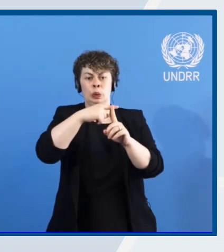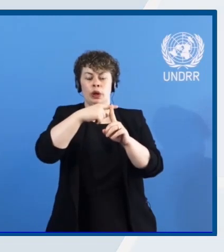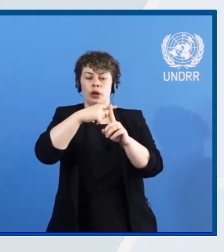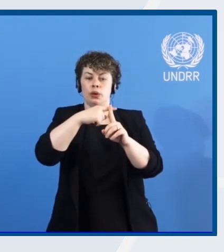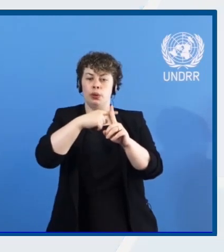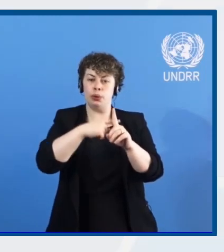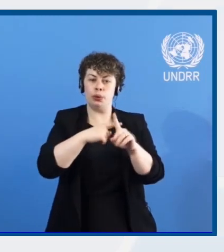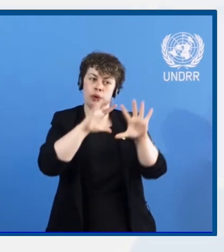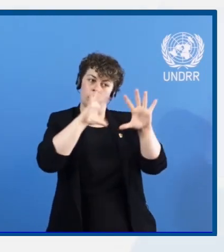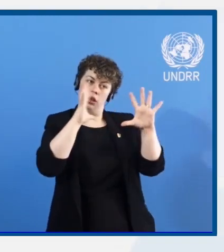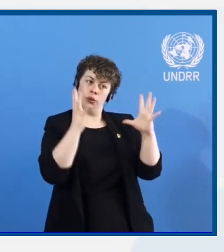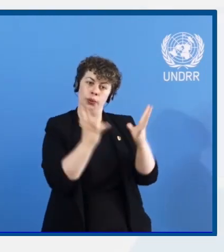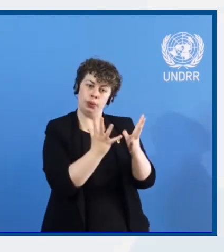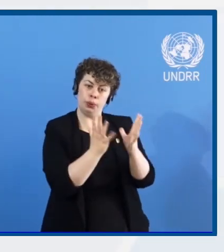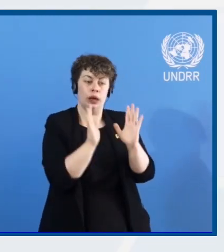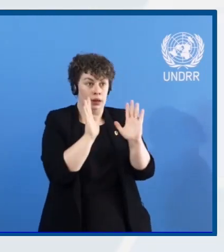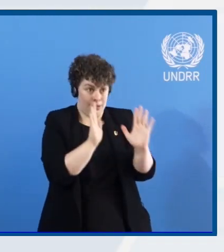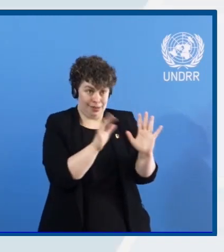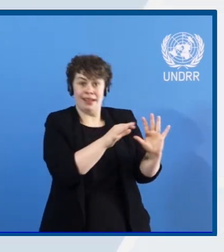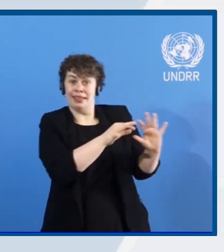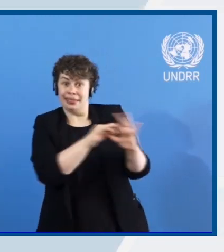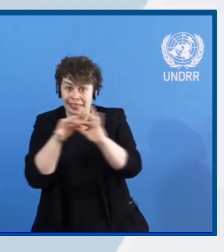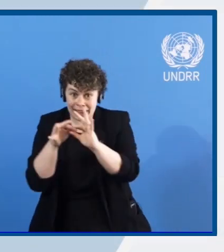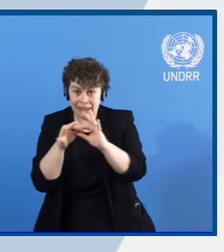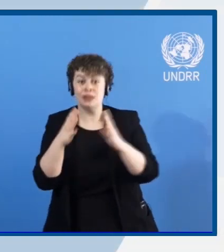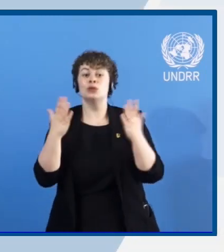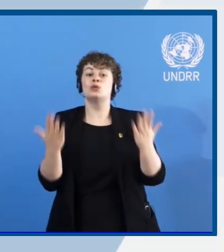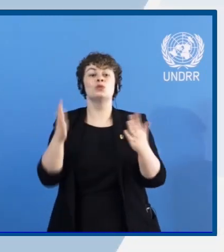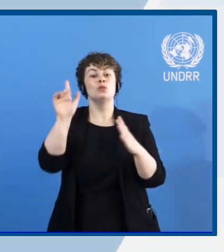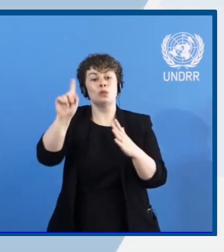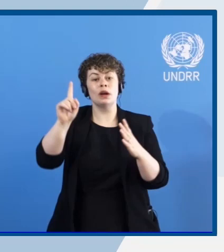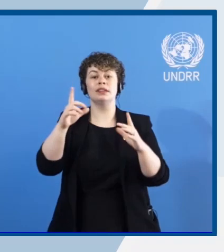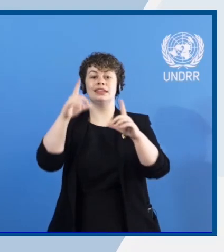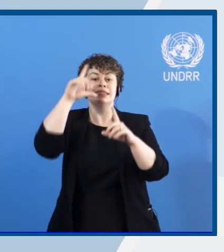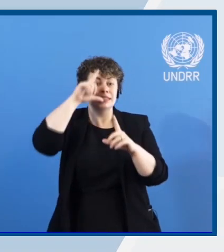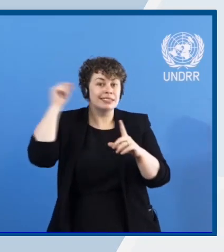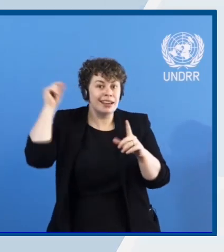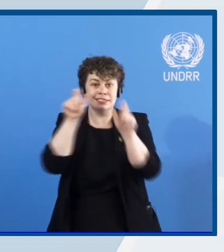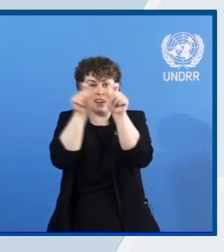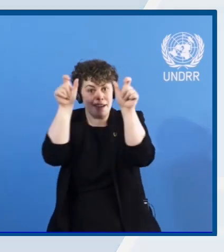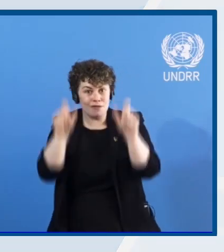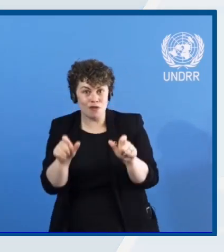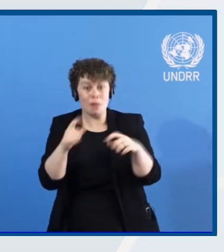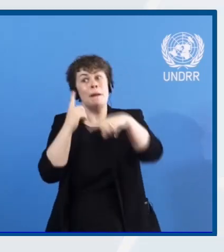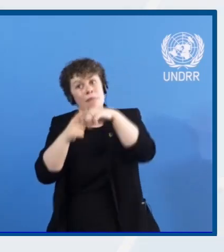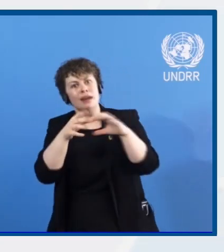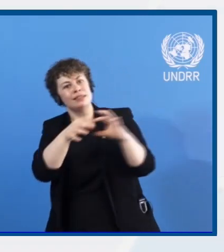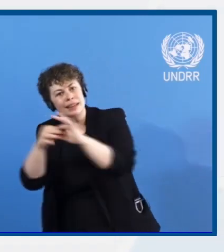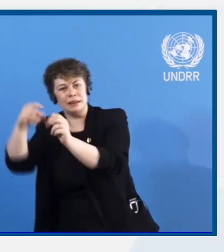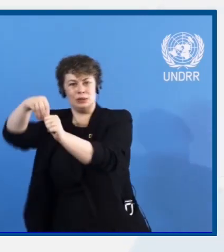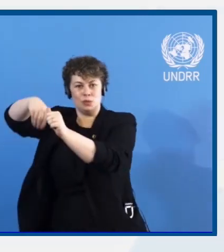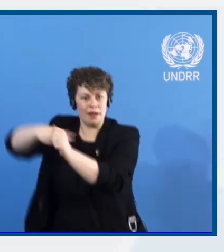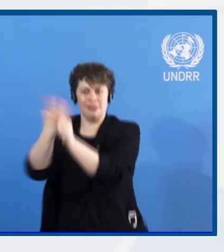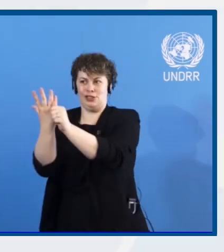their resilience, and also ensuring a dignified life for all. How do we do this? How do we make